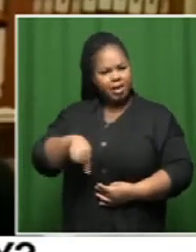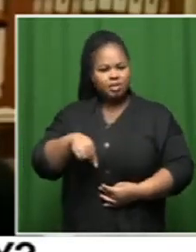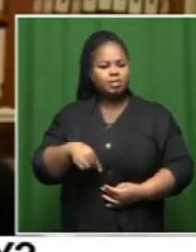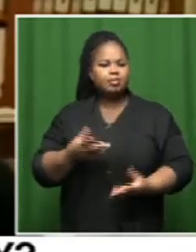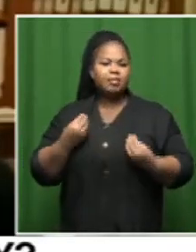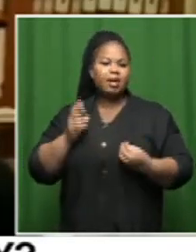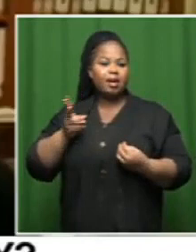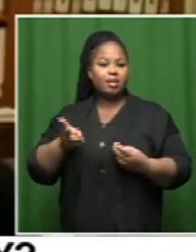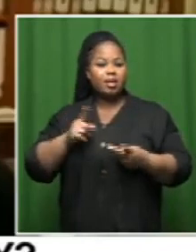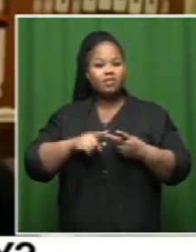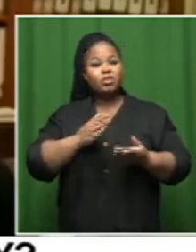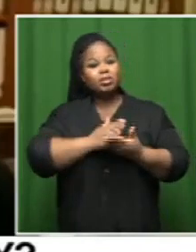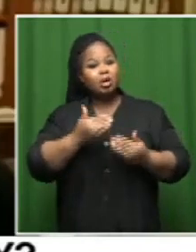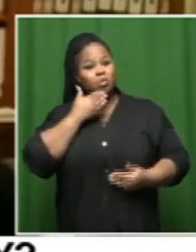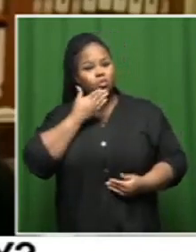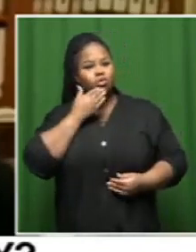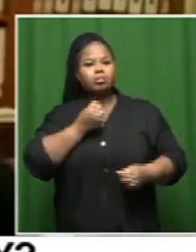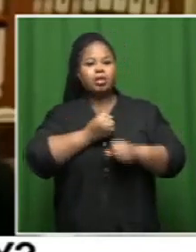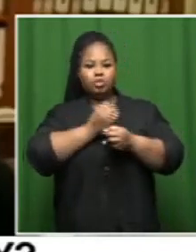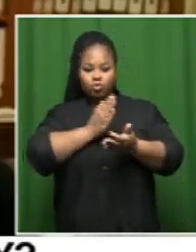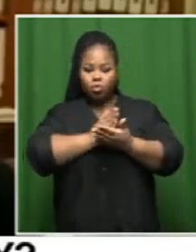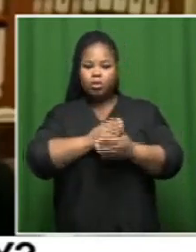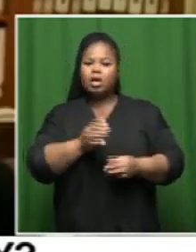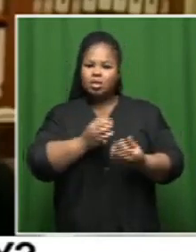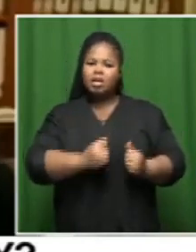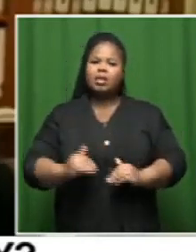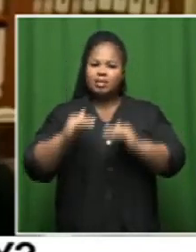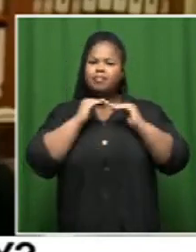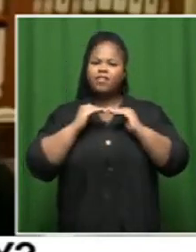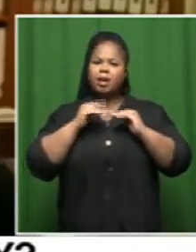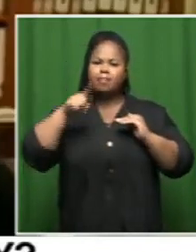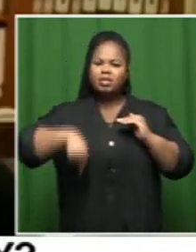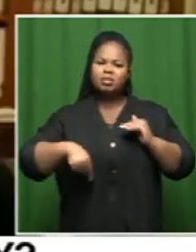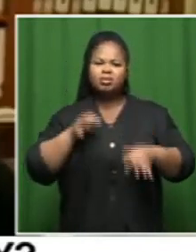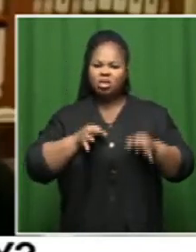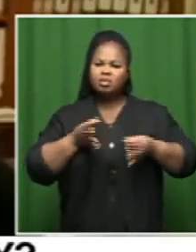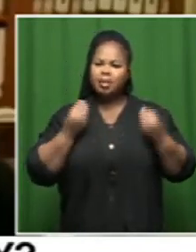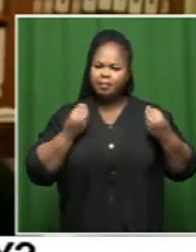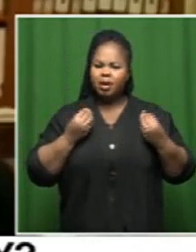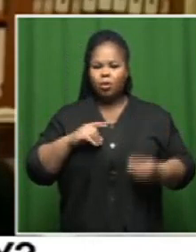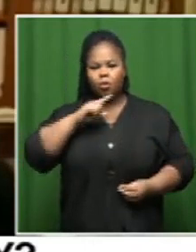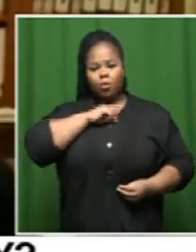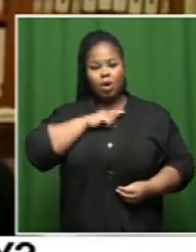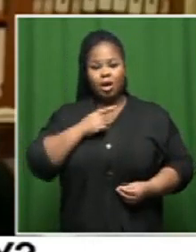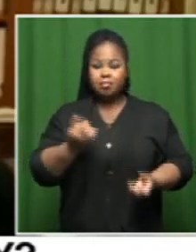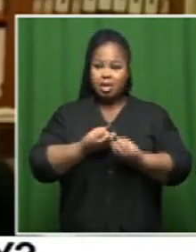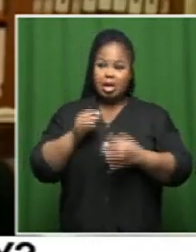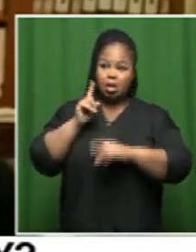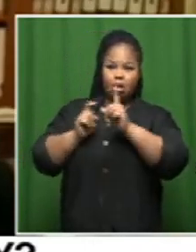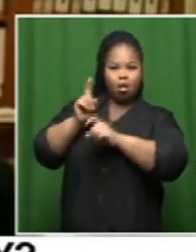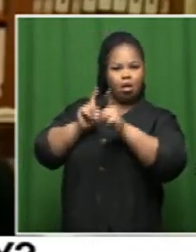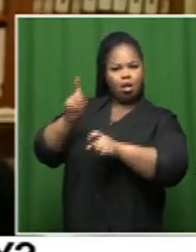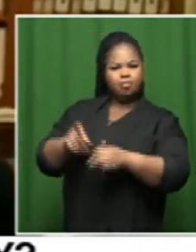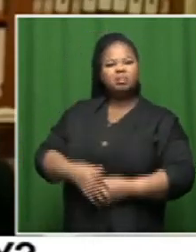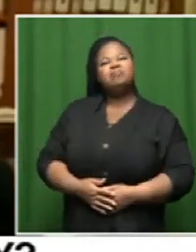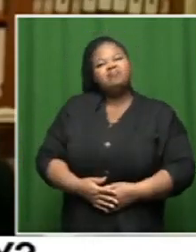They are also giving those who are responsible for making sure that they do get justice very little choice, because questions are being asked about what